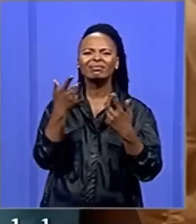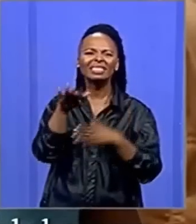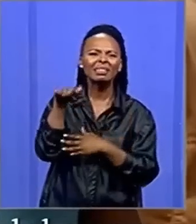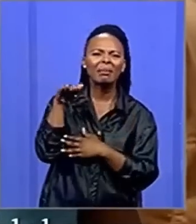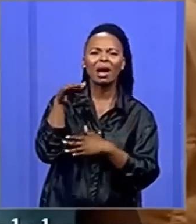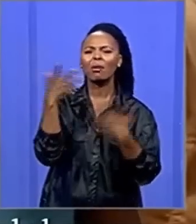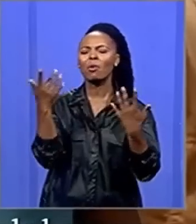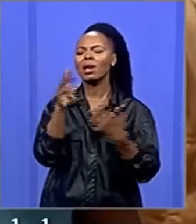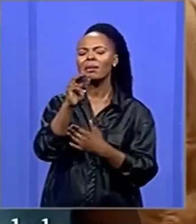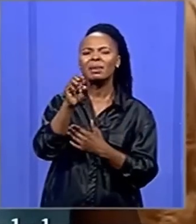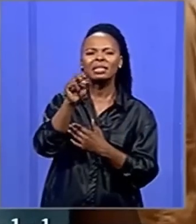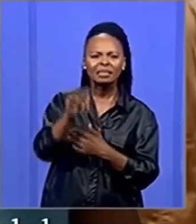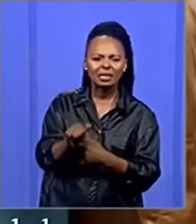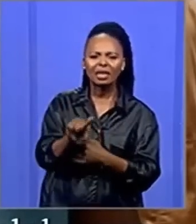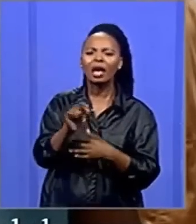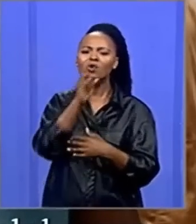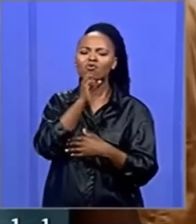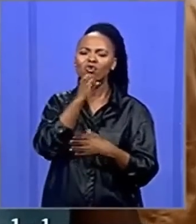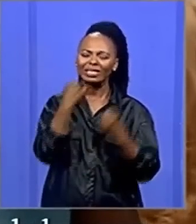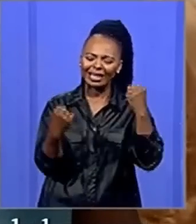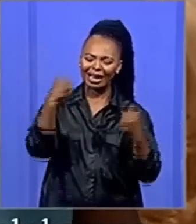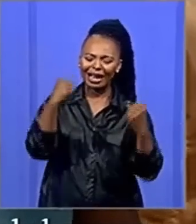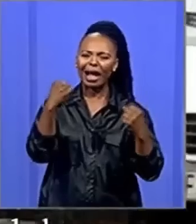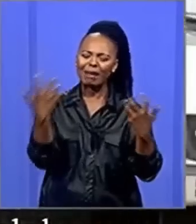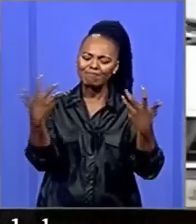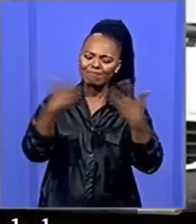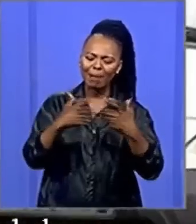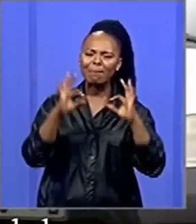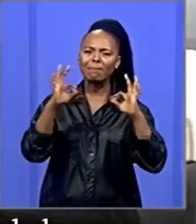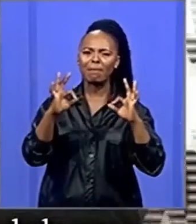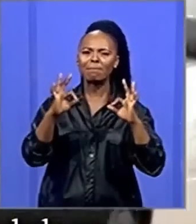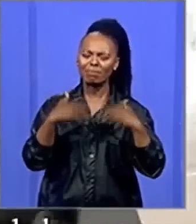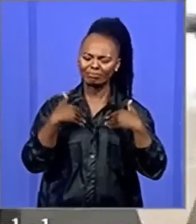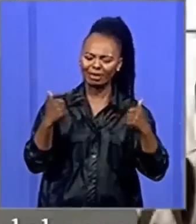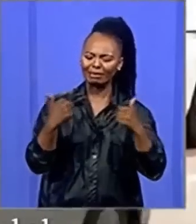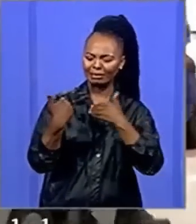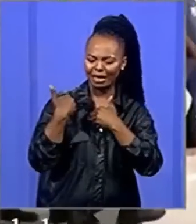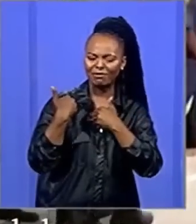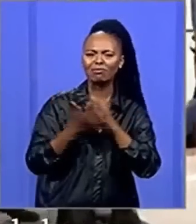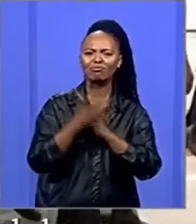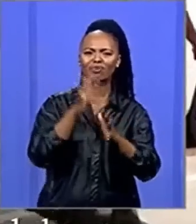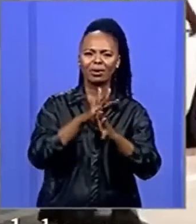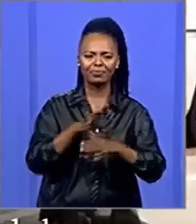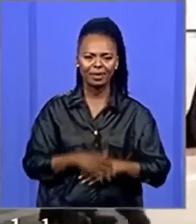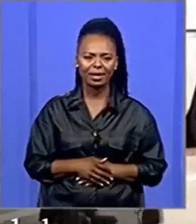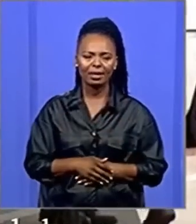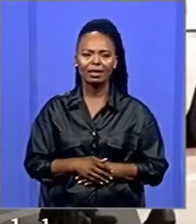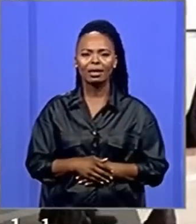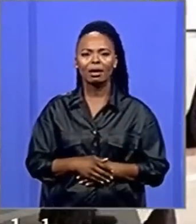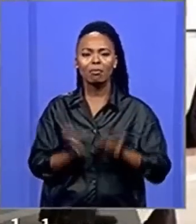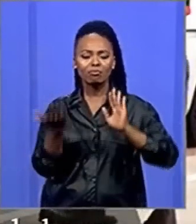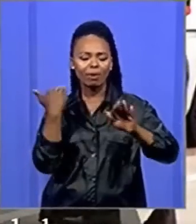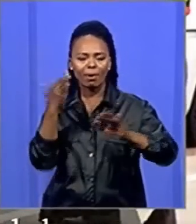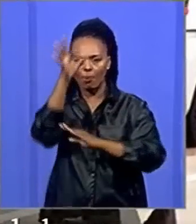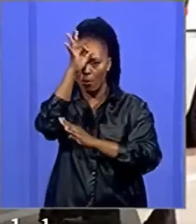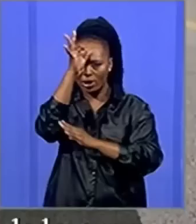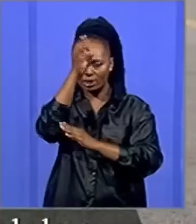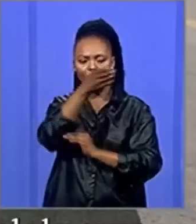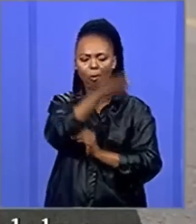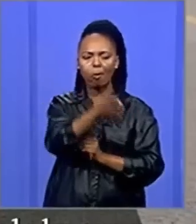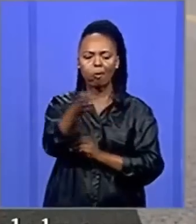kwa ba sepele ka dikoloi tše le gore di loketse tsela. Jaaka karolo ya thulaganyo batlhankedi ba pharakano le mapodisi ba ne ba